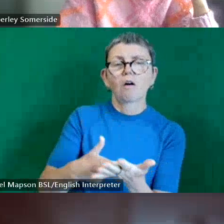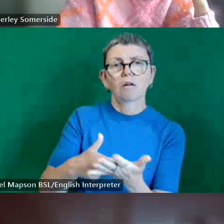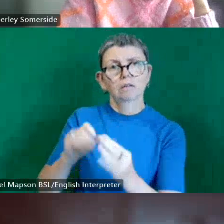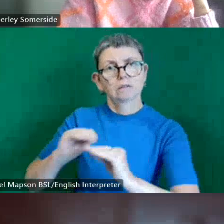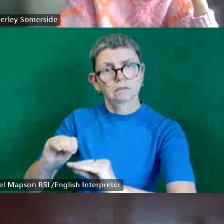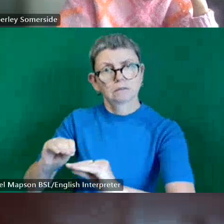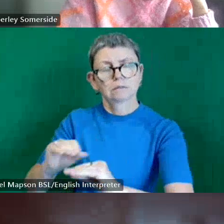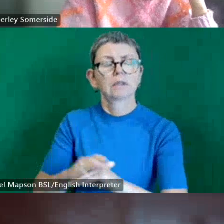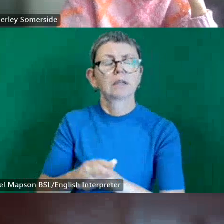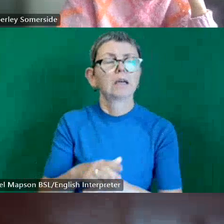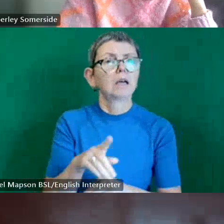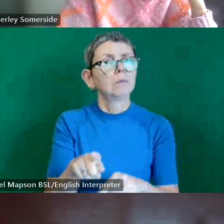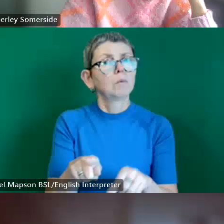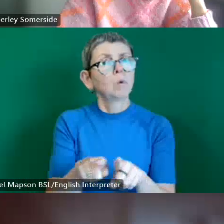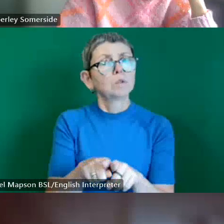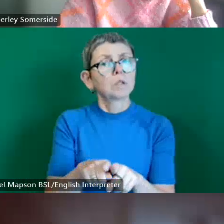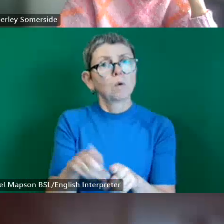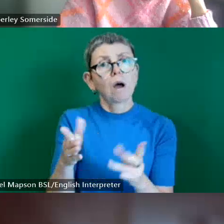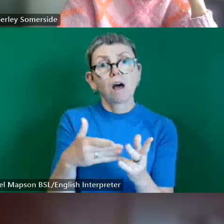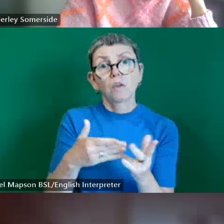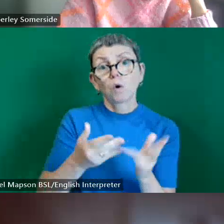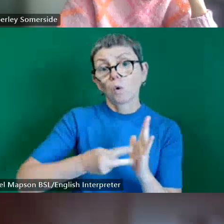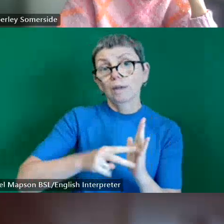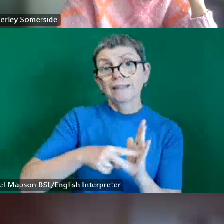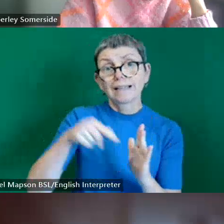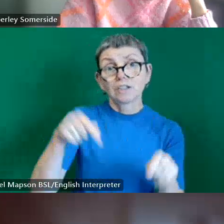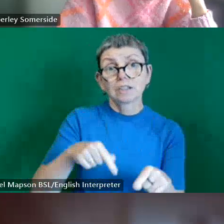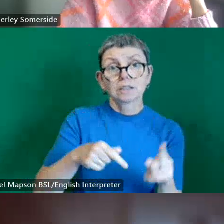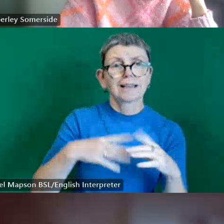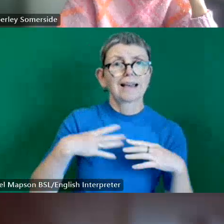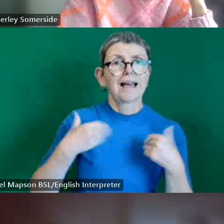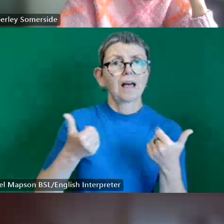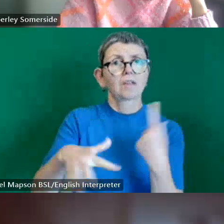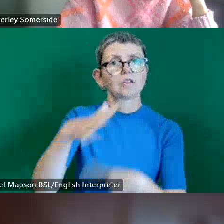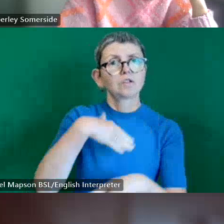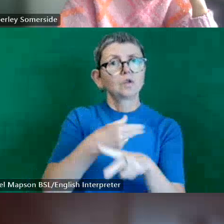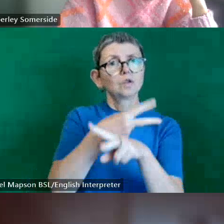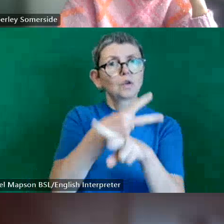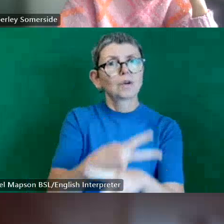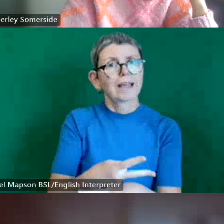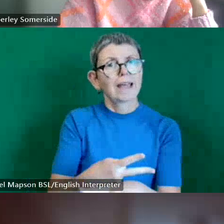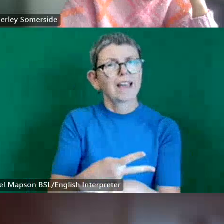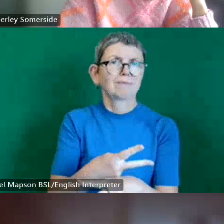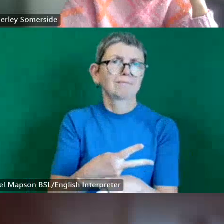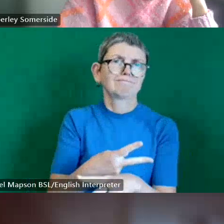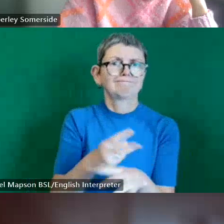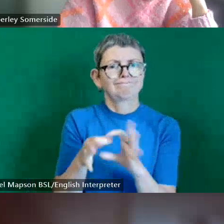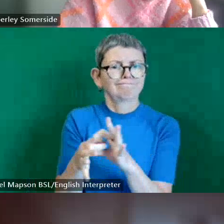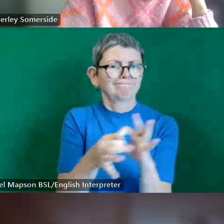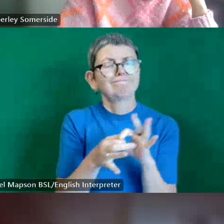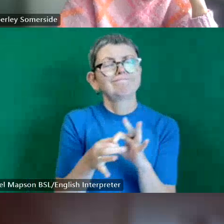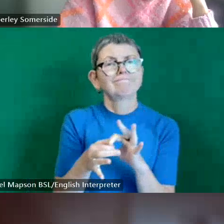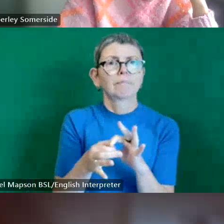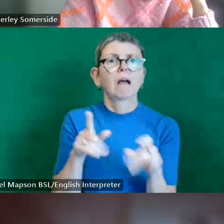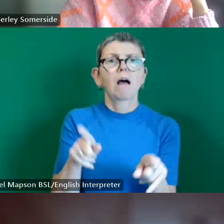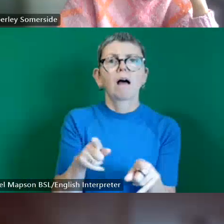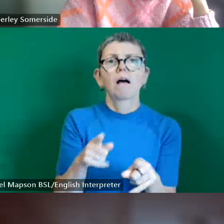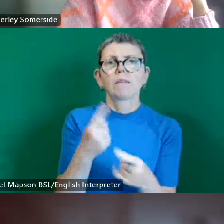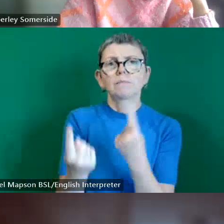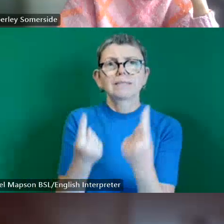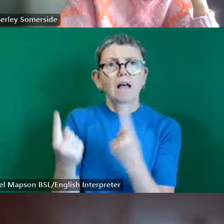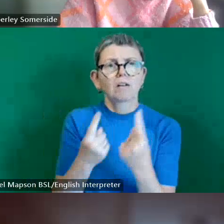that other organisations within the health and social care family are also actively considering how to become